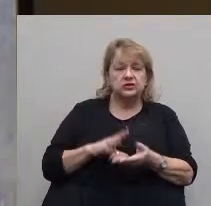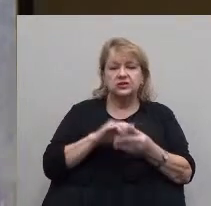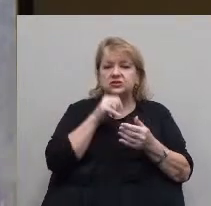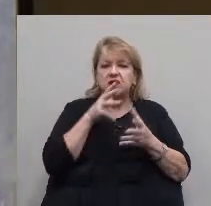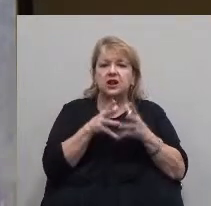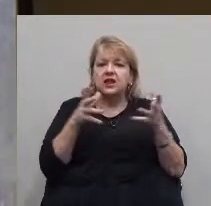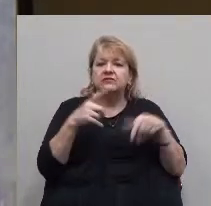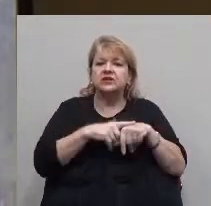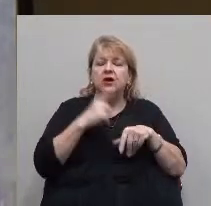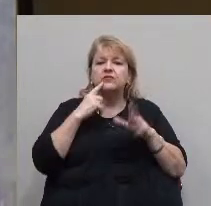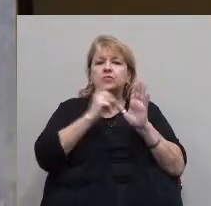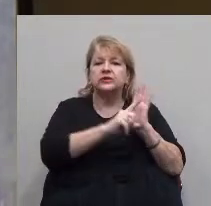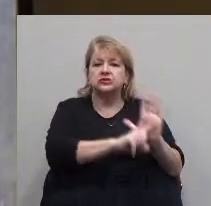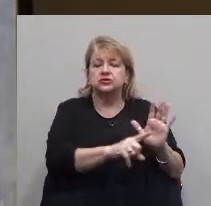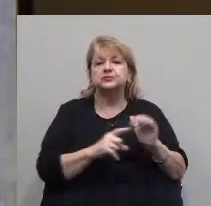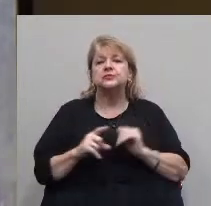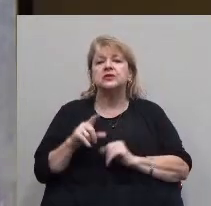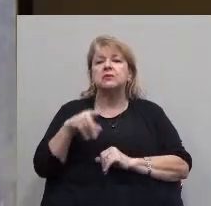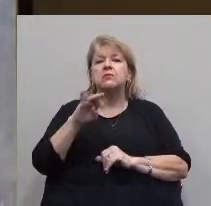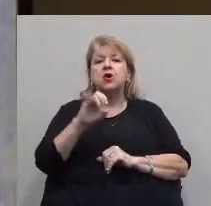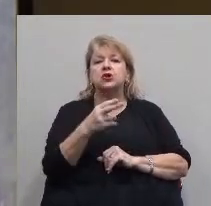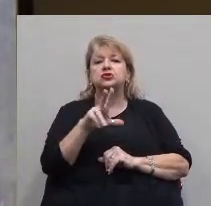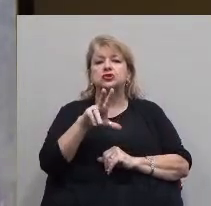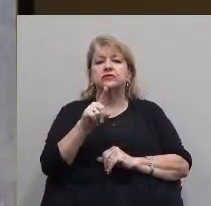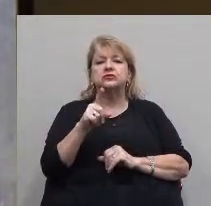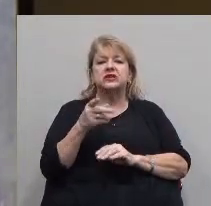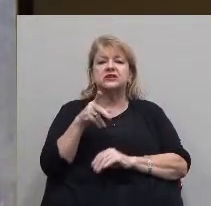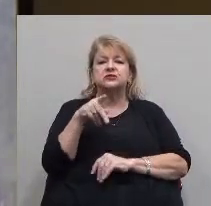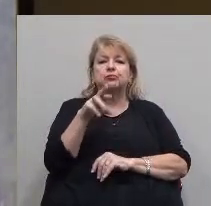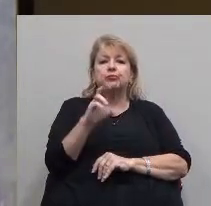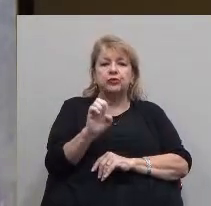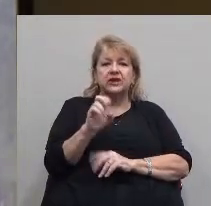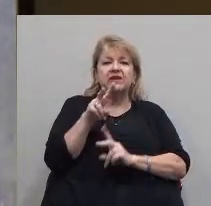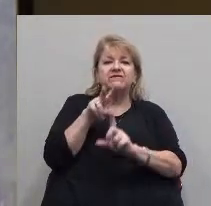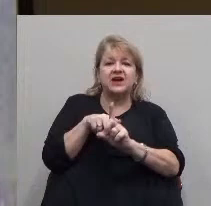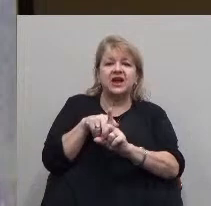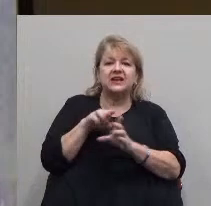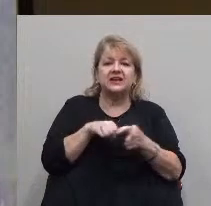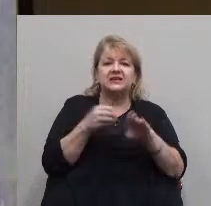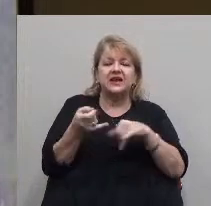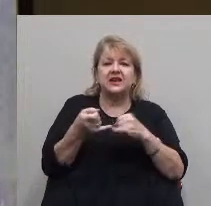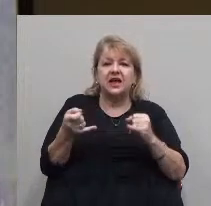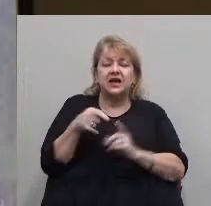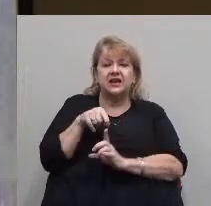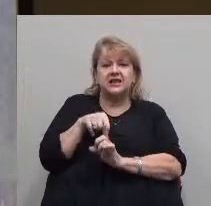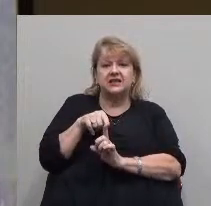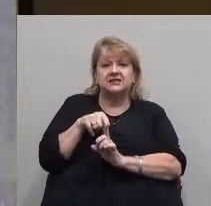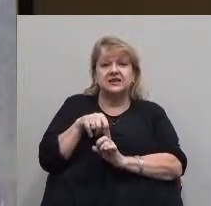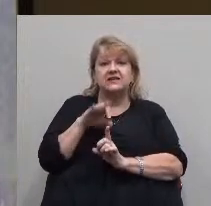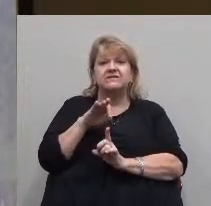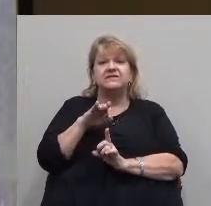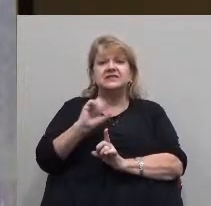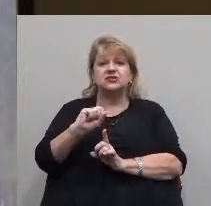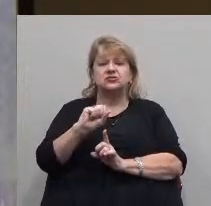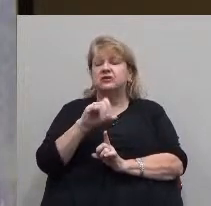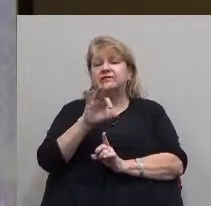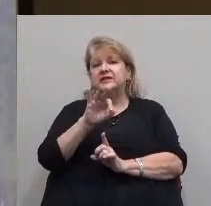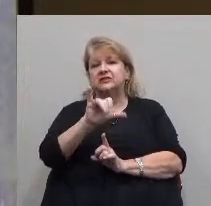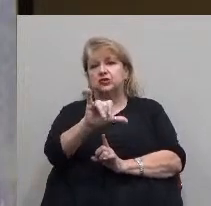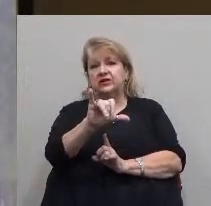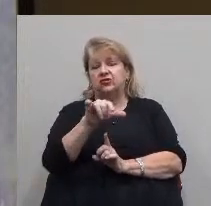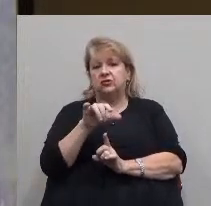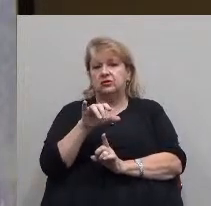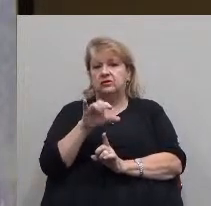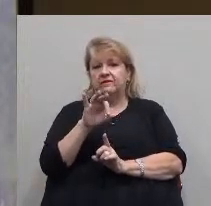So on March 31st was the pre-filing deadline. The important thing to know about this pre-filing deadline in the fiscal year is that